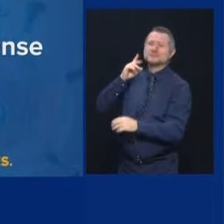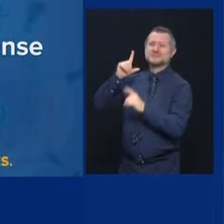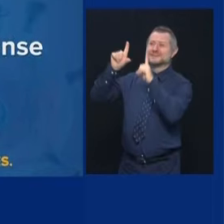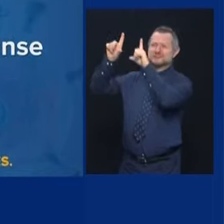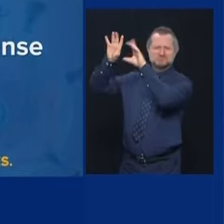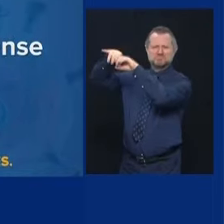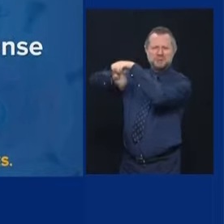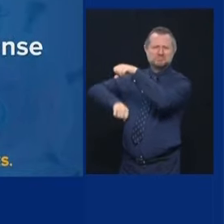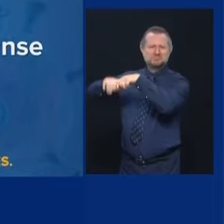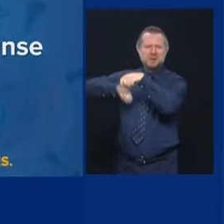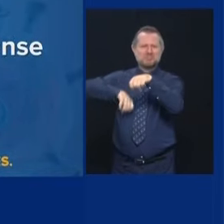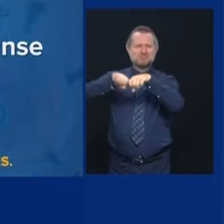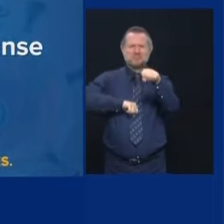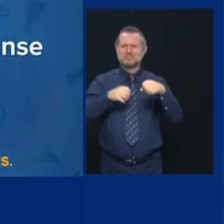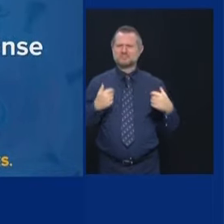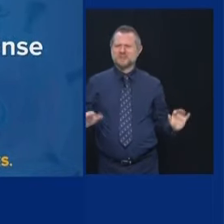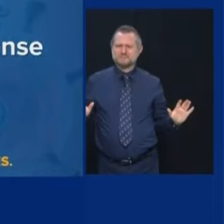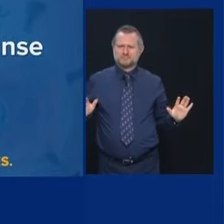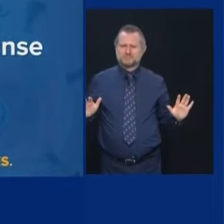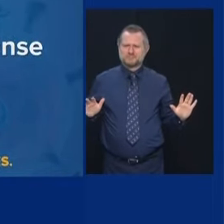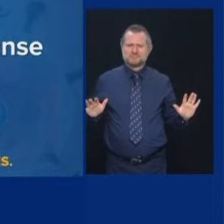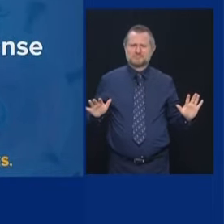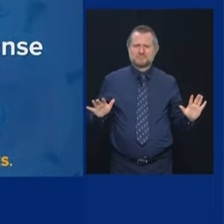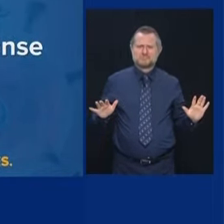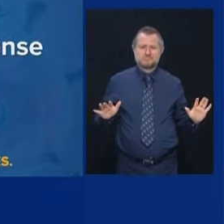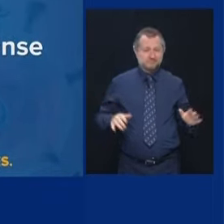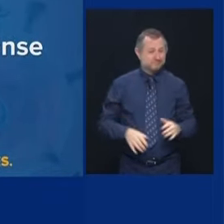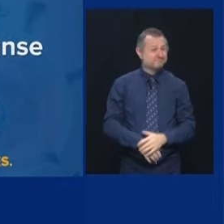1,200. Now,